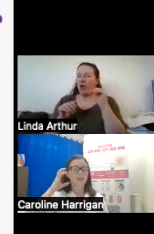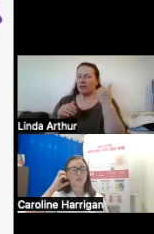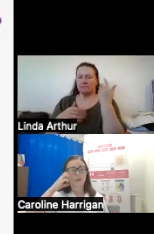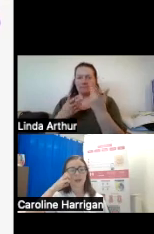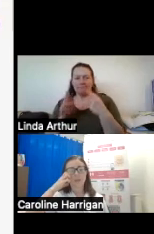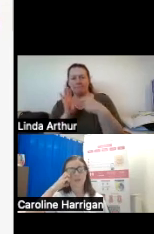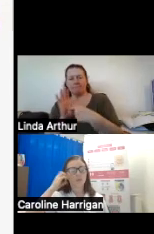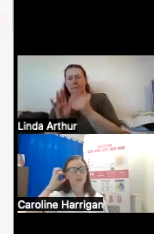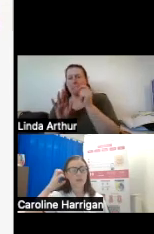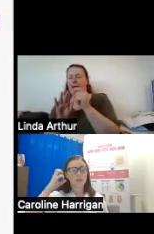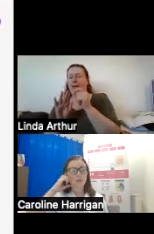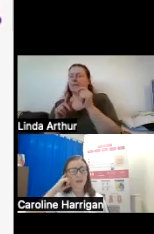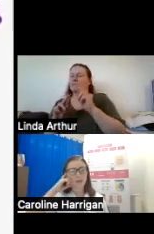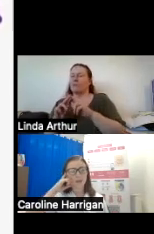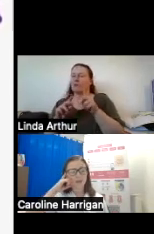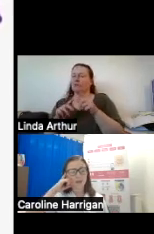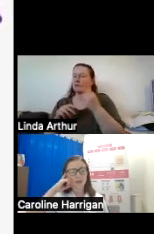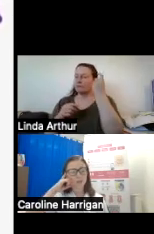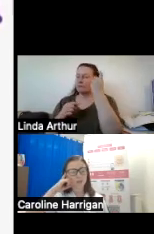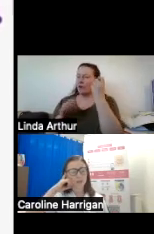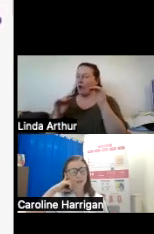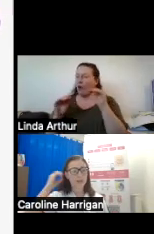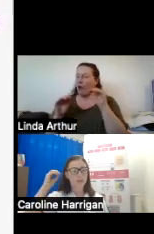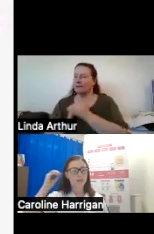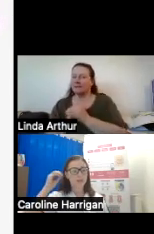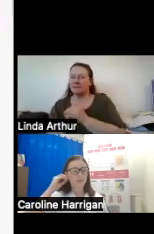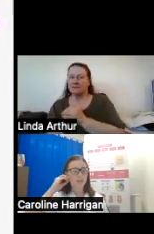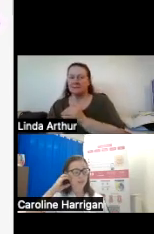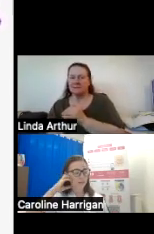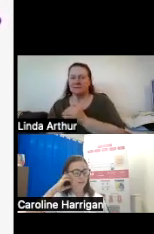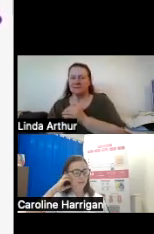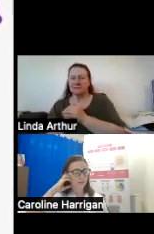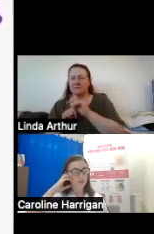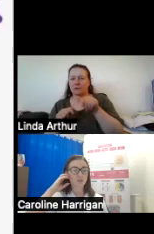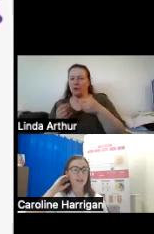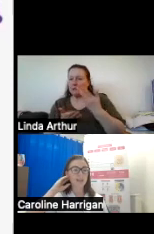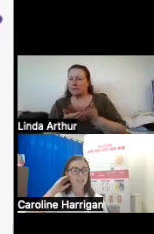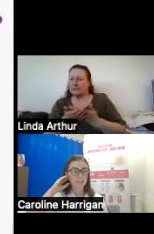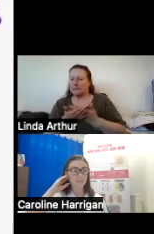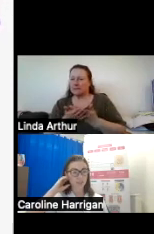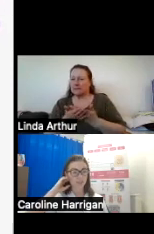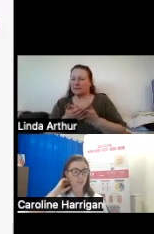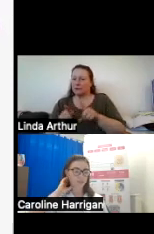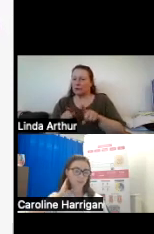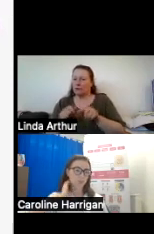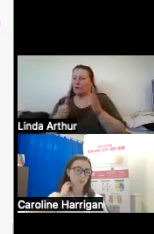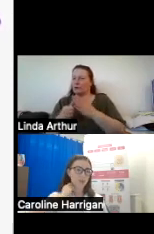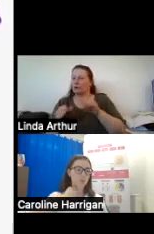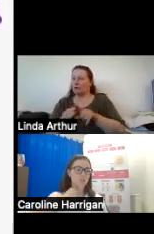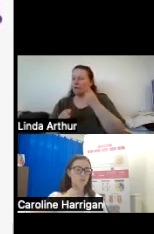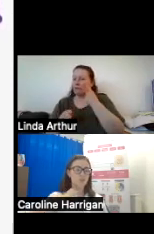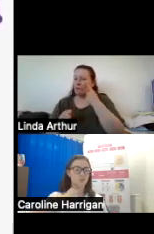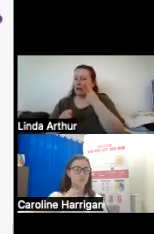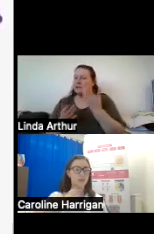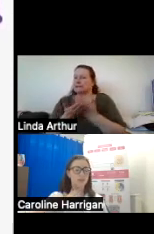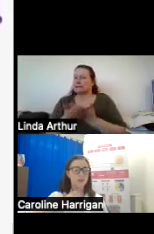this is just a way of triggering in your head of how you do them. So as you all are sitting there now, we'll try them and sitting first, right? So what I